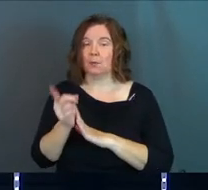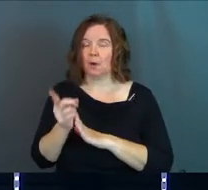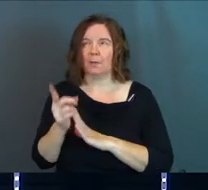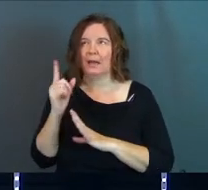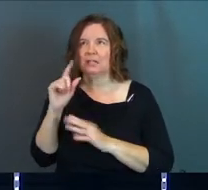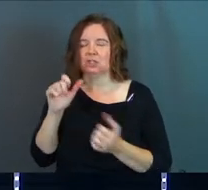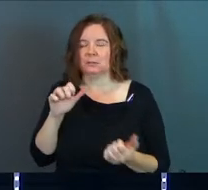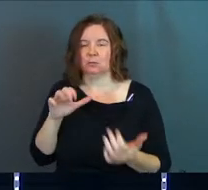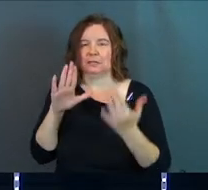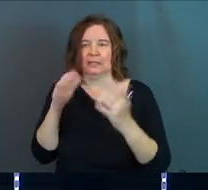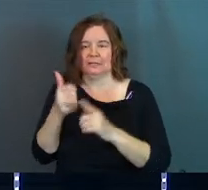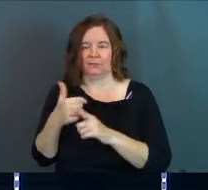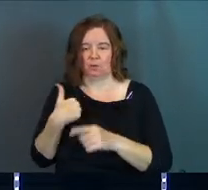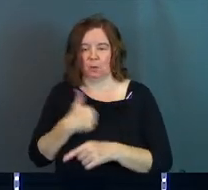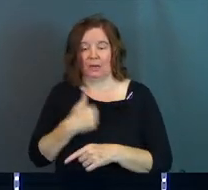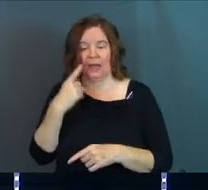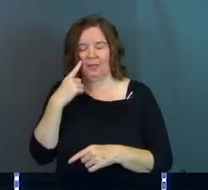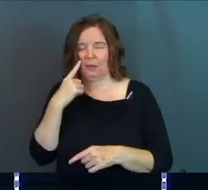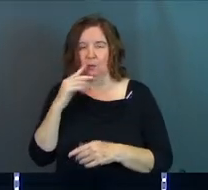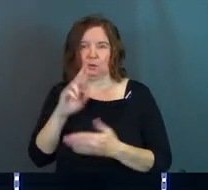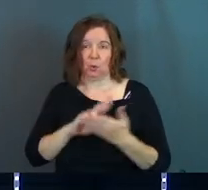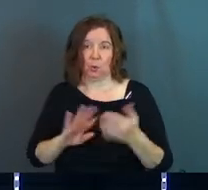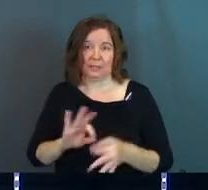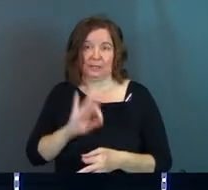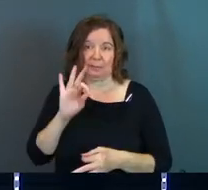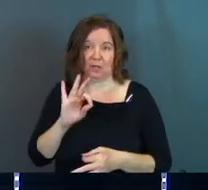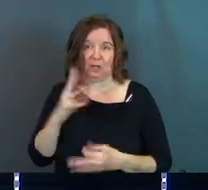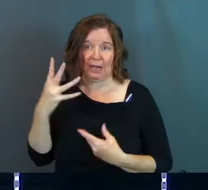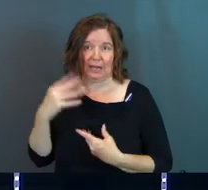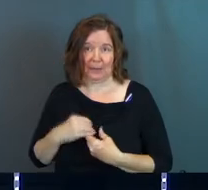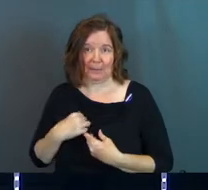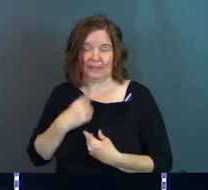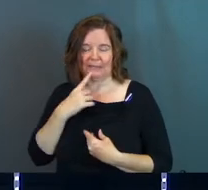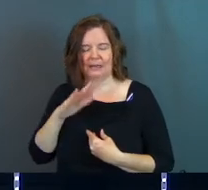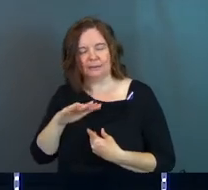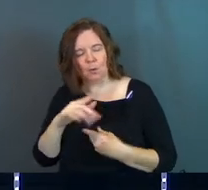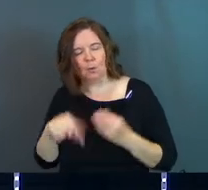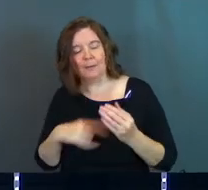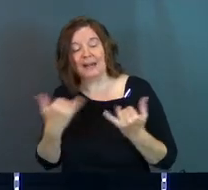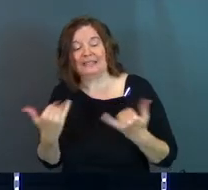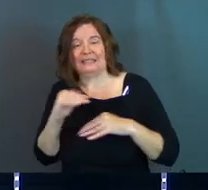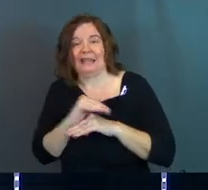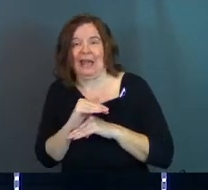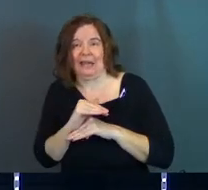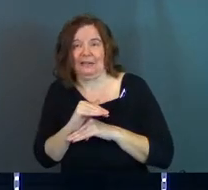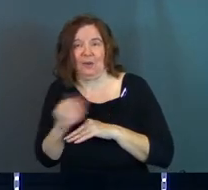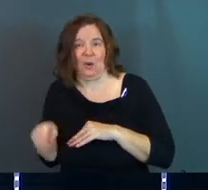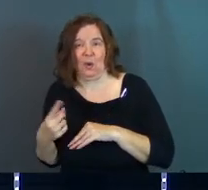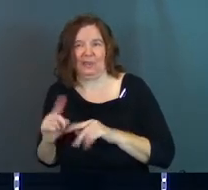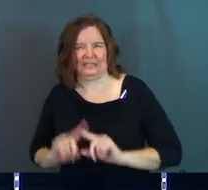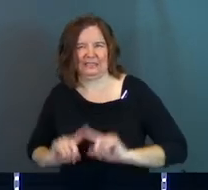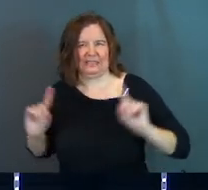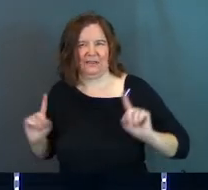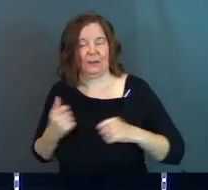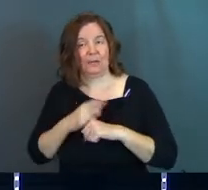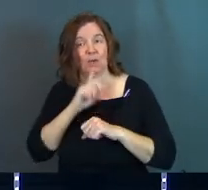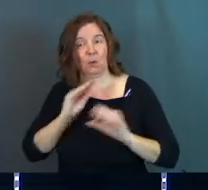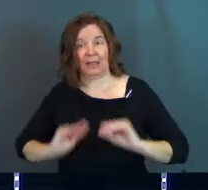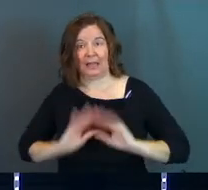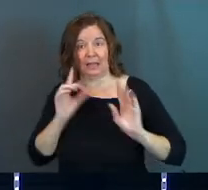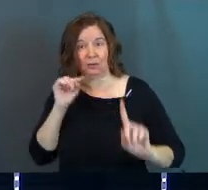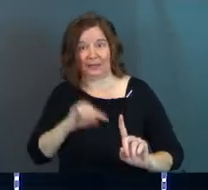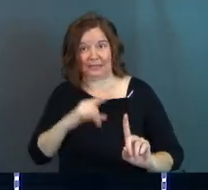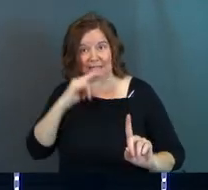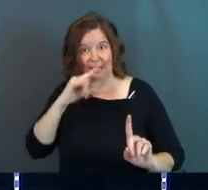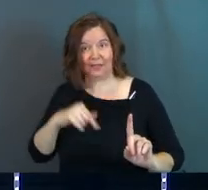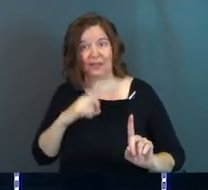and it just presented itself to us, and I think it was the Holy Spirit kind of came in and said, hey, how about tonight you do something different, and you make it really clear to